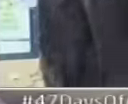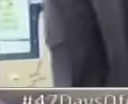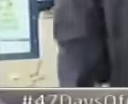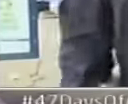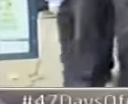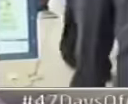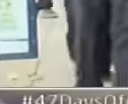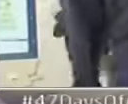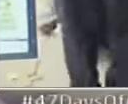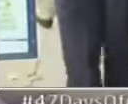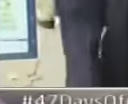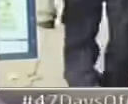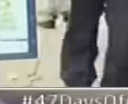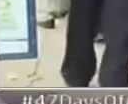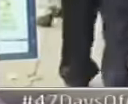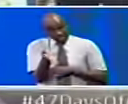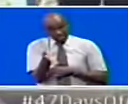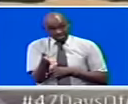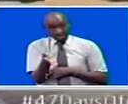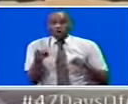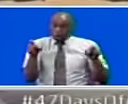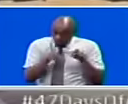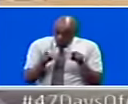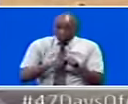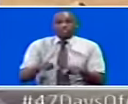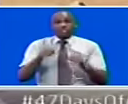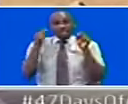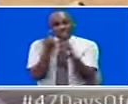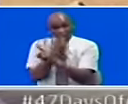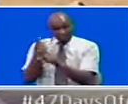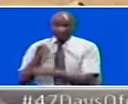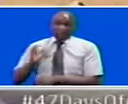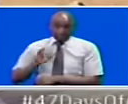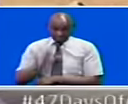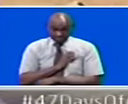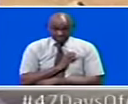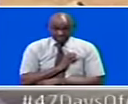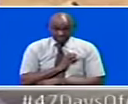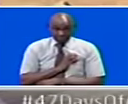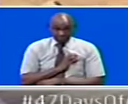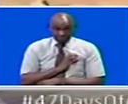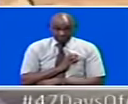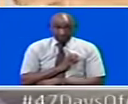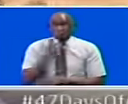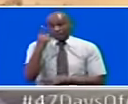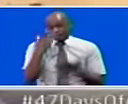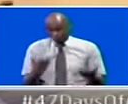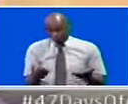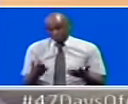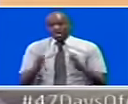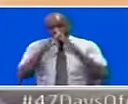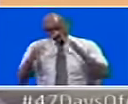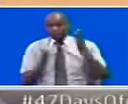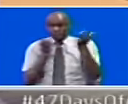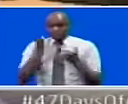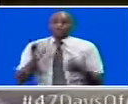from chairing the plenary sessions, also chairs several committees. One of them is House Business